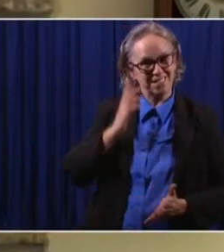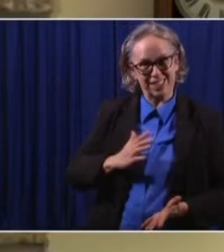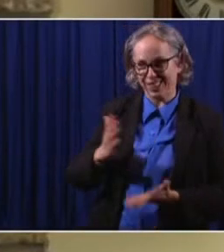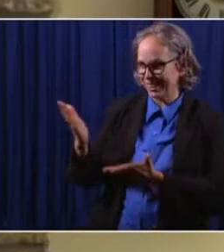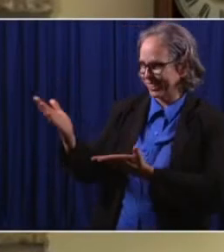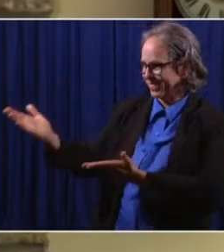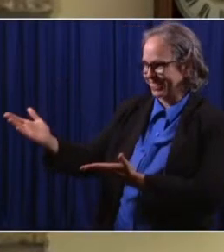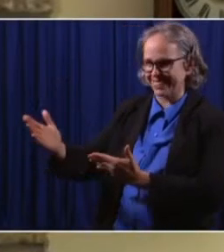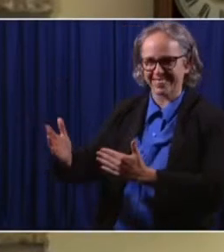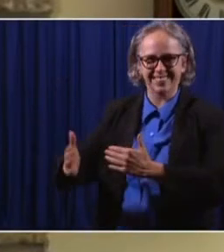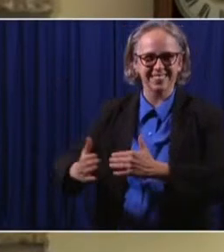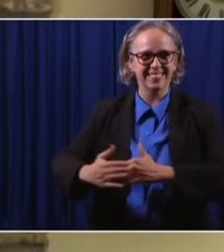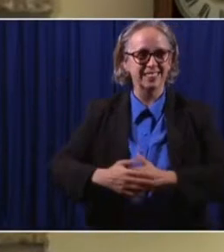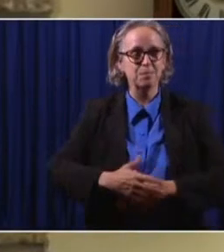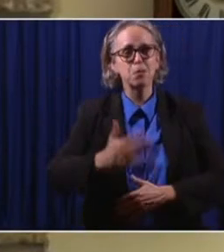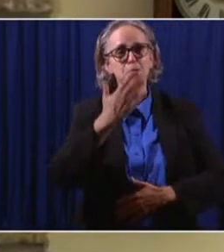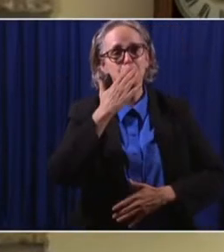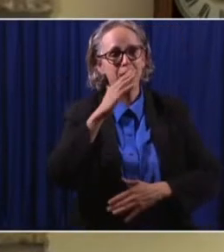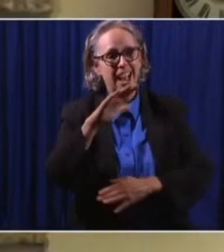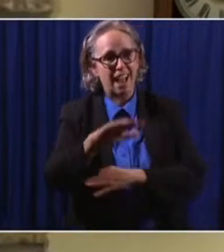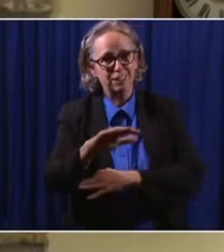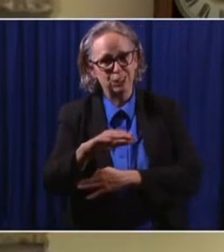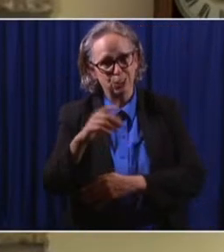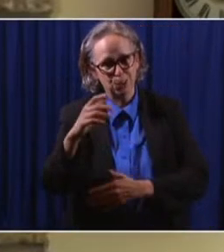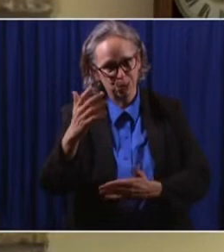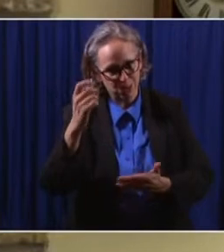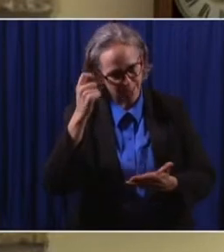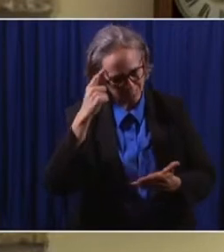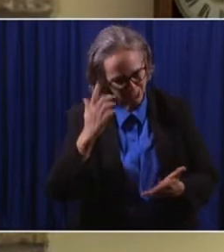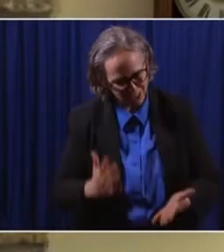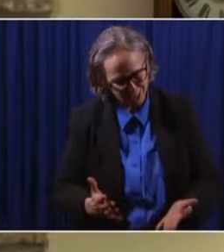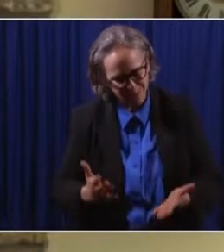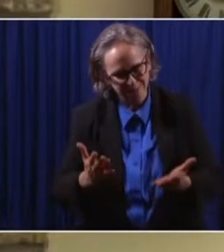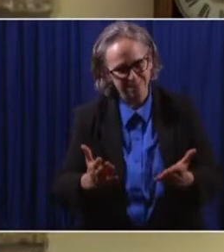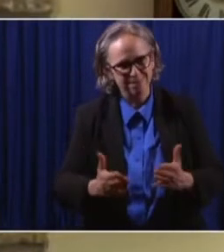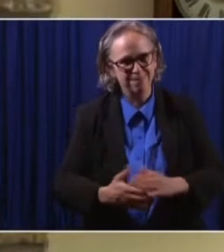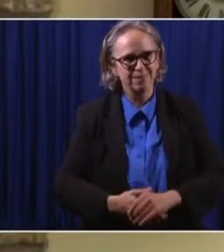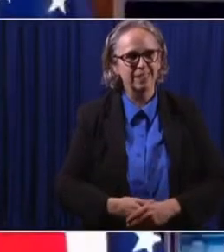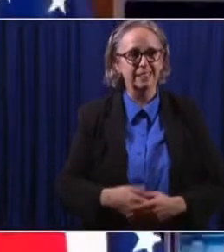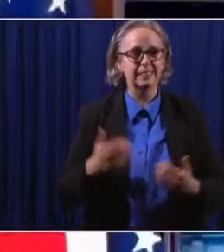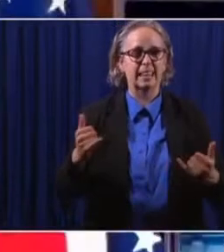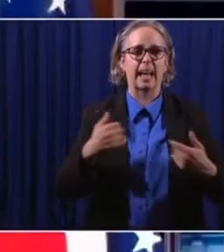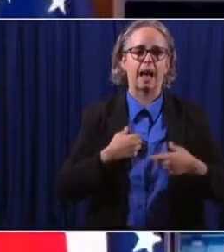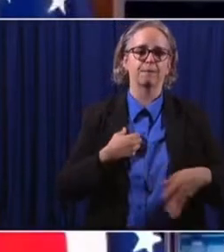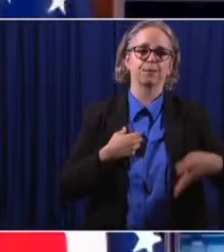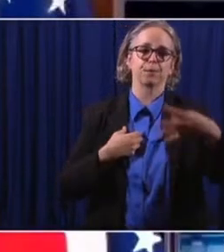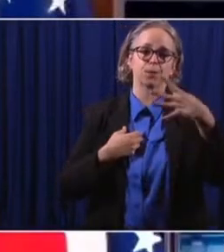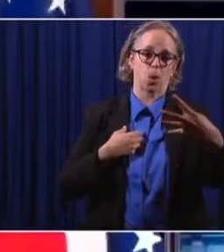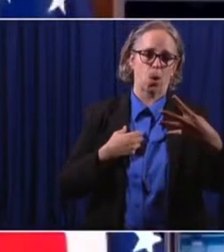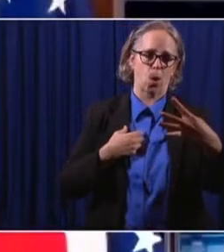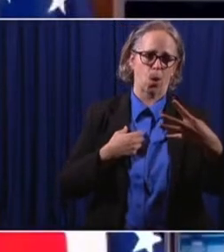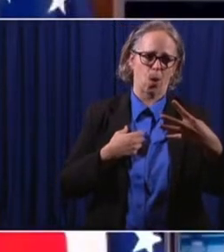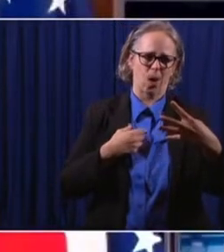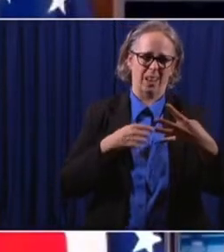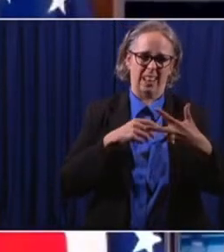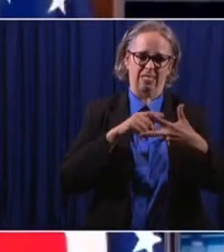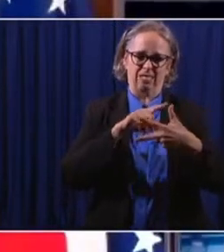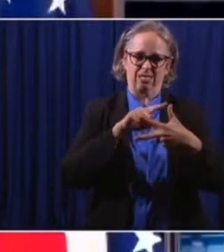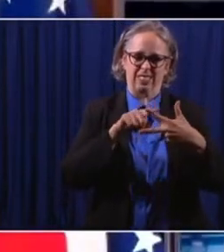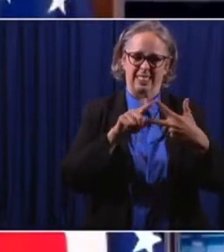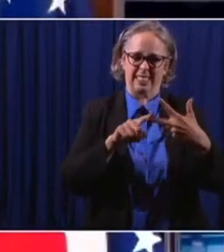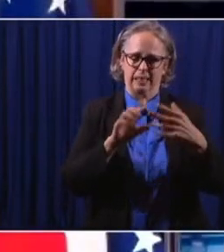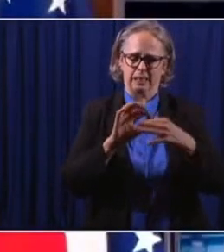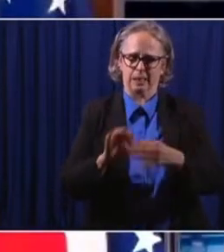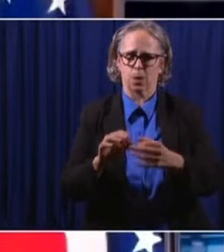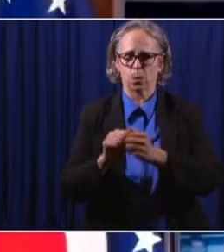Good afternoon, Governor. I have 4 items today. 3 of them are on broadband, and one of them is a public